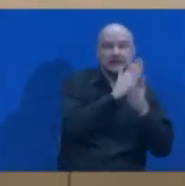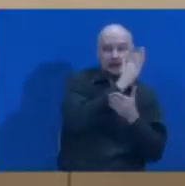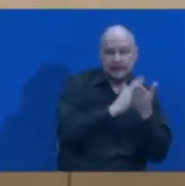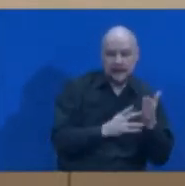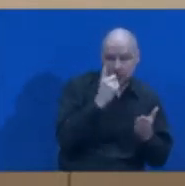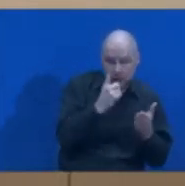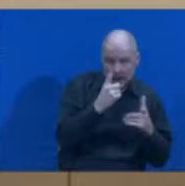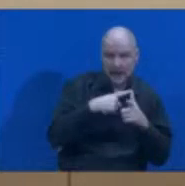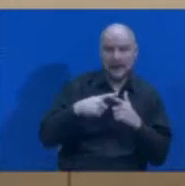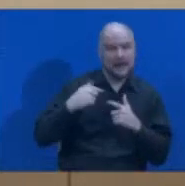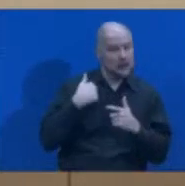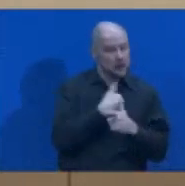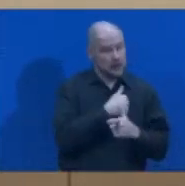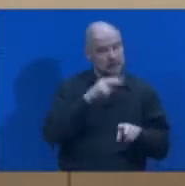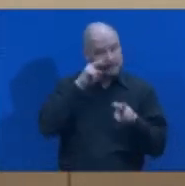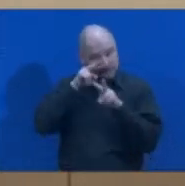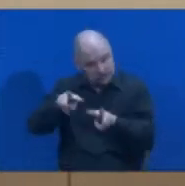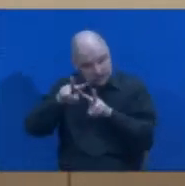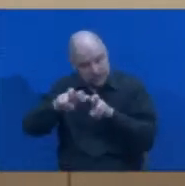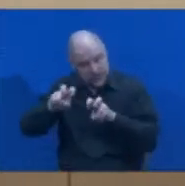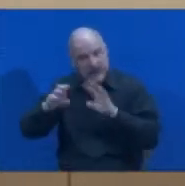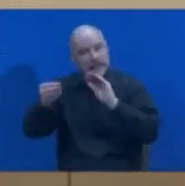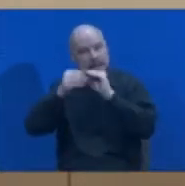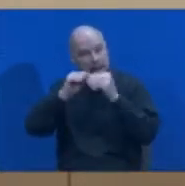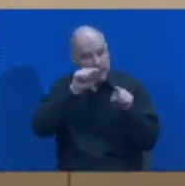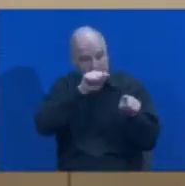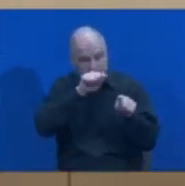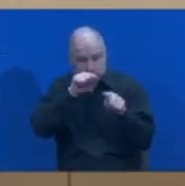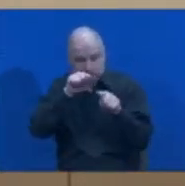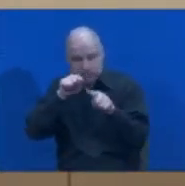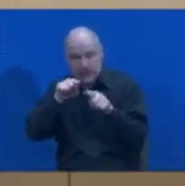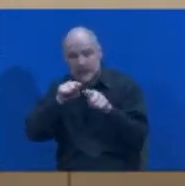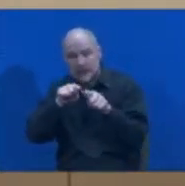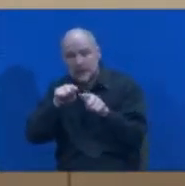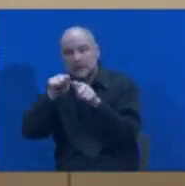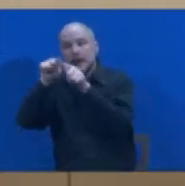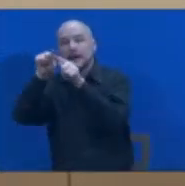very careful attention to that data and make sure that we don't see any spikes.